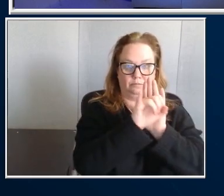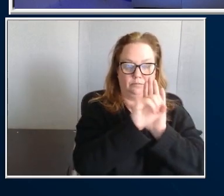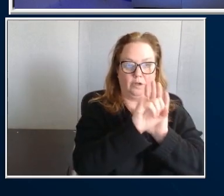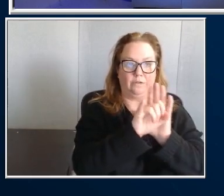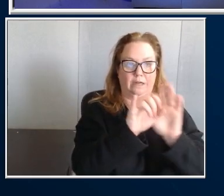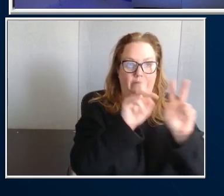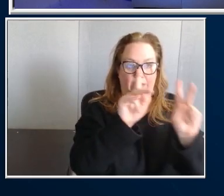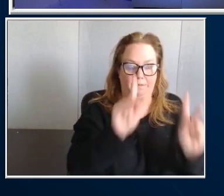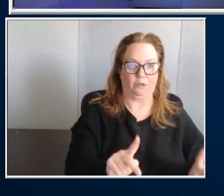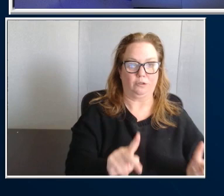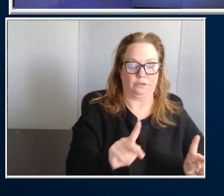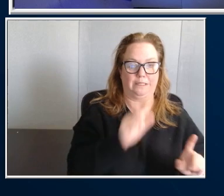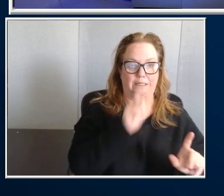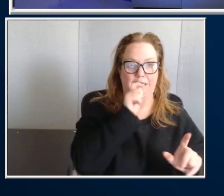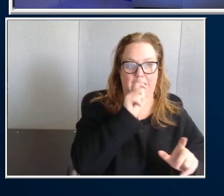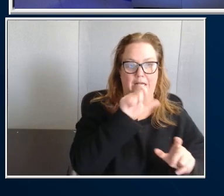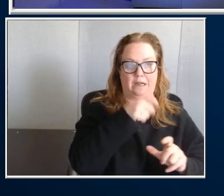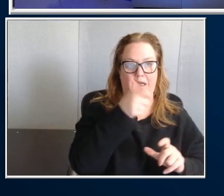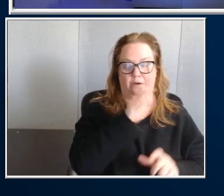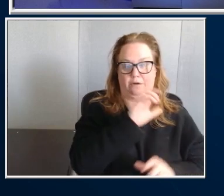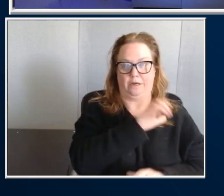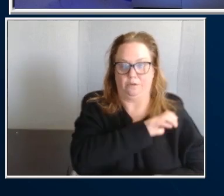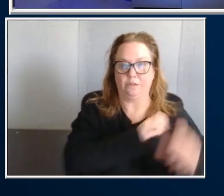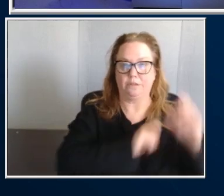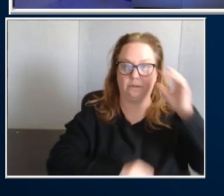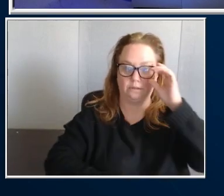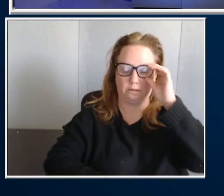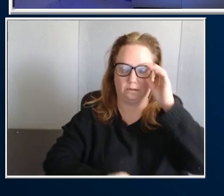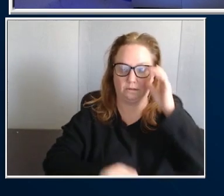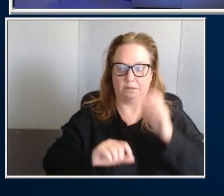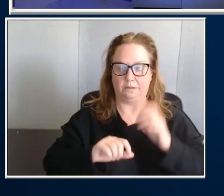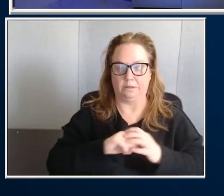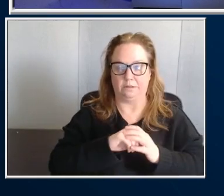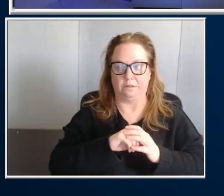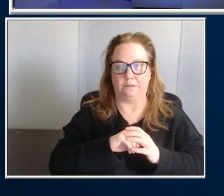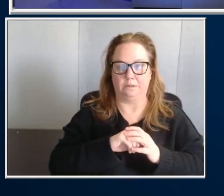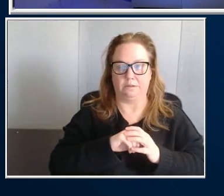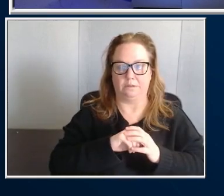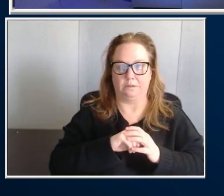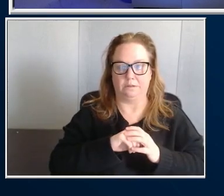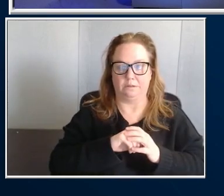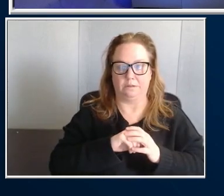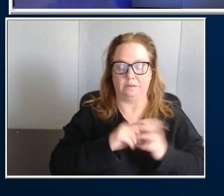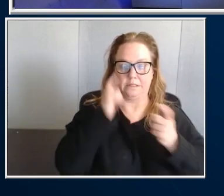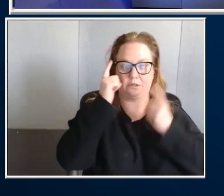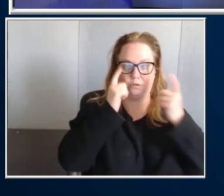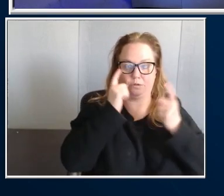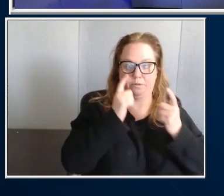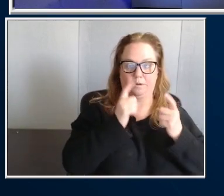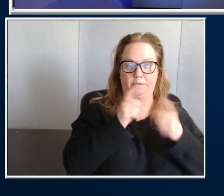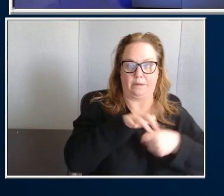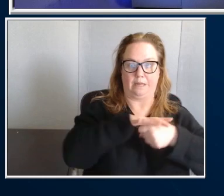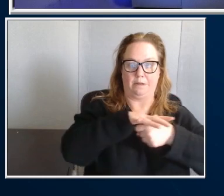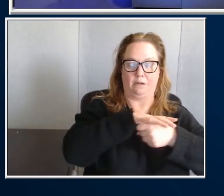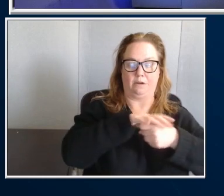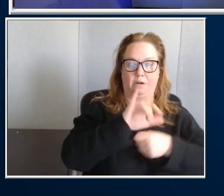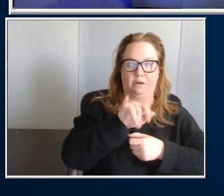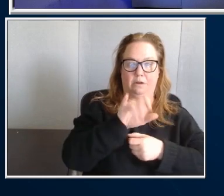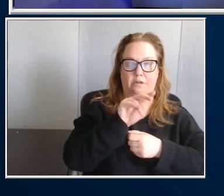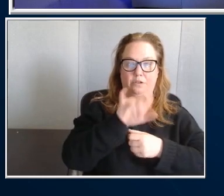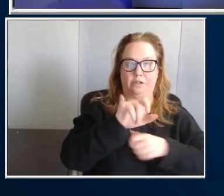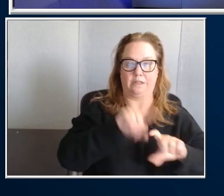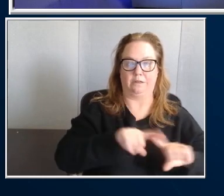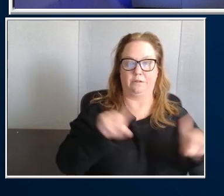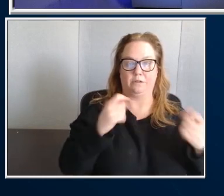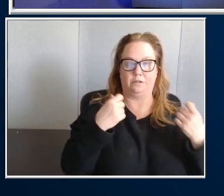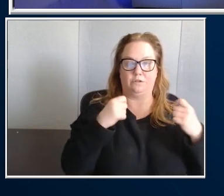person, not any other characteristics. But there's no, okay, so that's what she was wondering about, trying to keep it local. Jenny wants to know the difference in trying